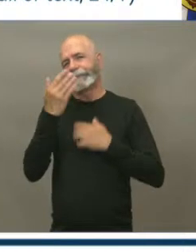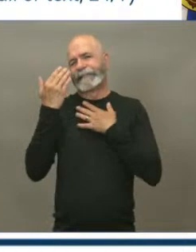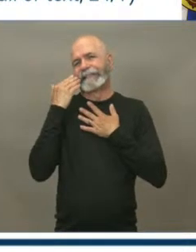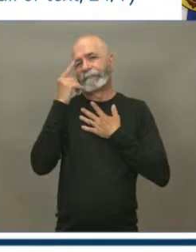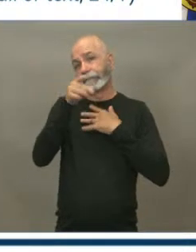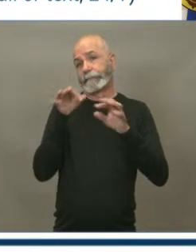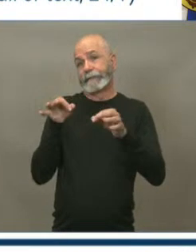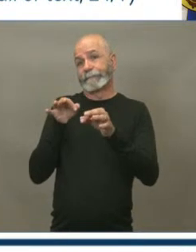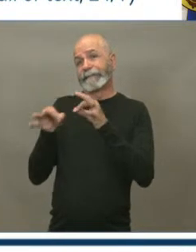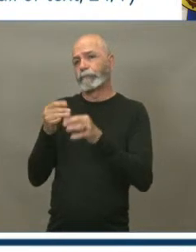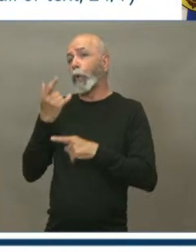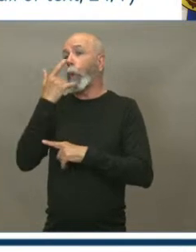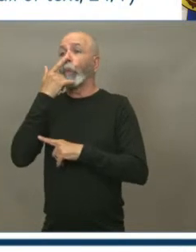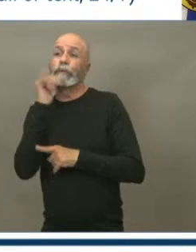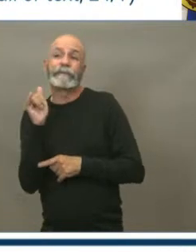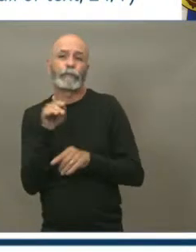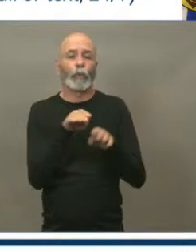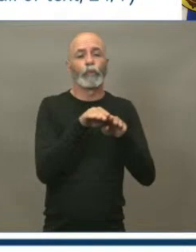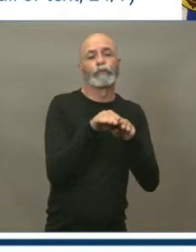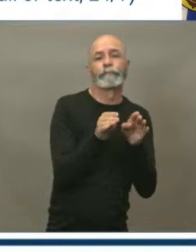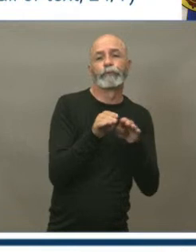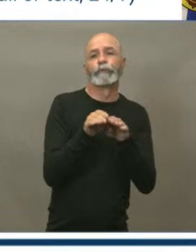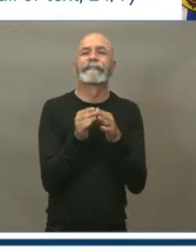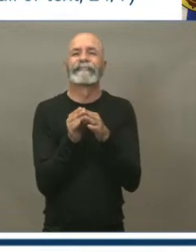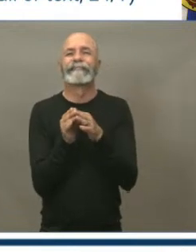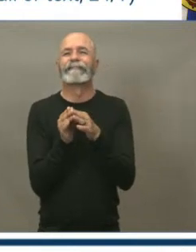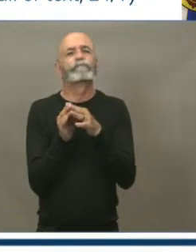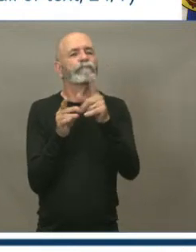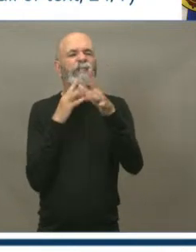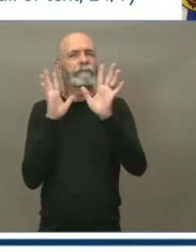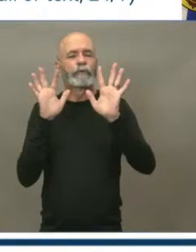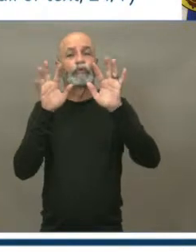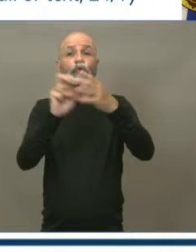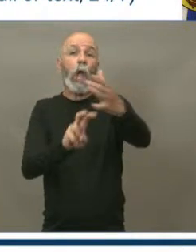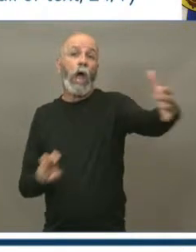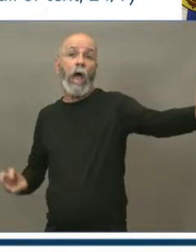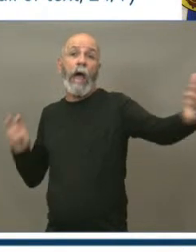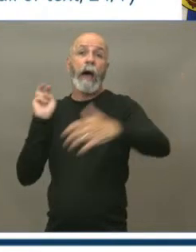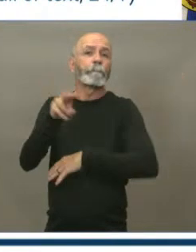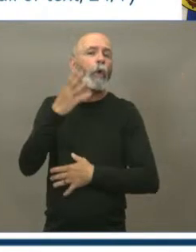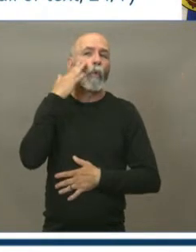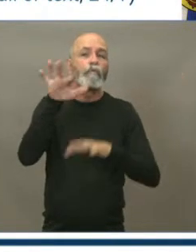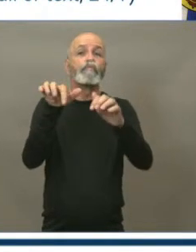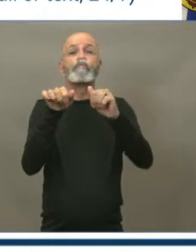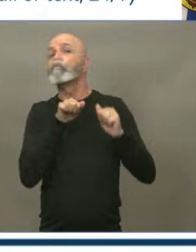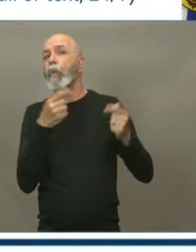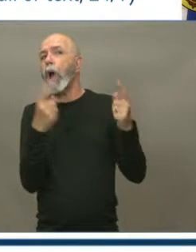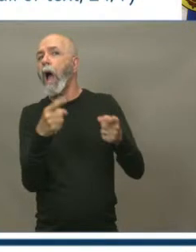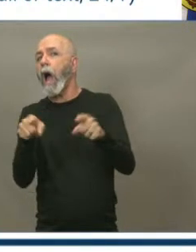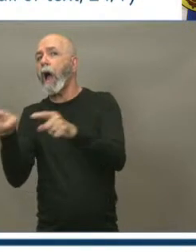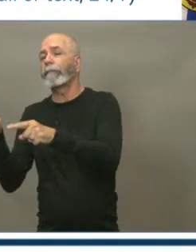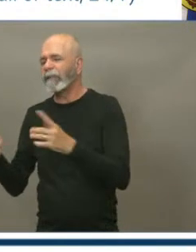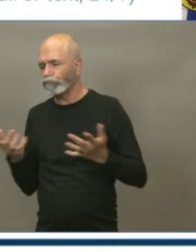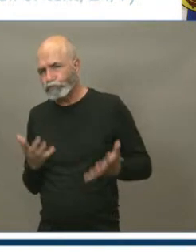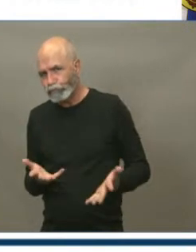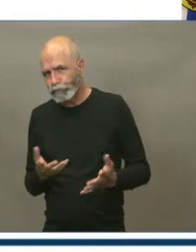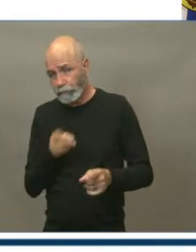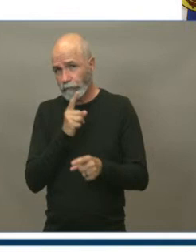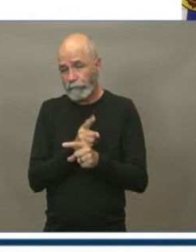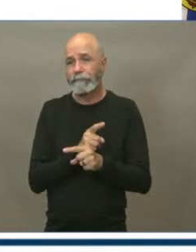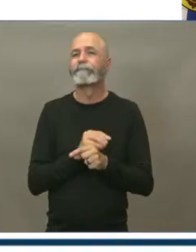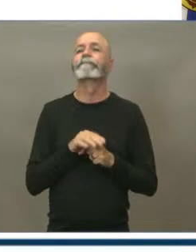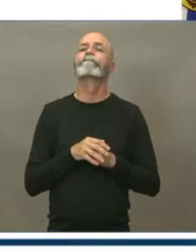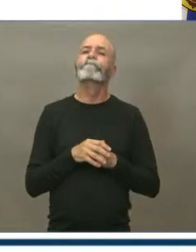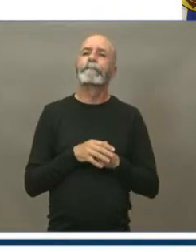I recognize it's premature to consider what reopening will look like, but I'm wondering if you can tell us more about the parameters that will be